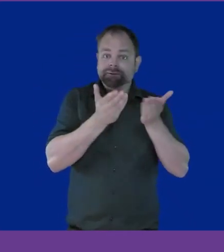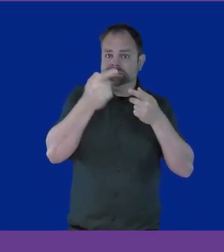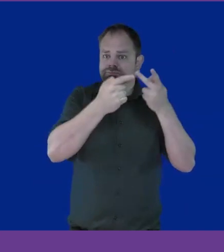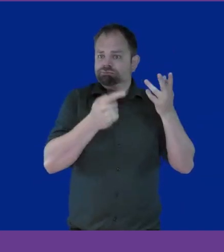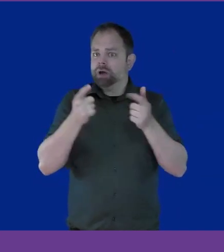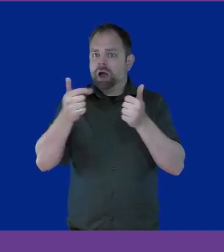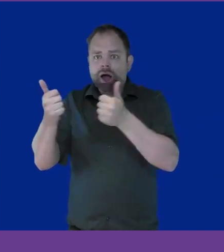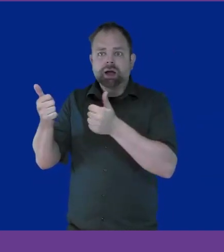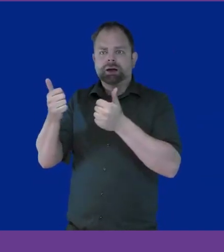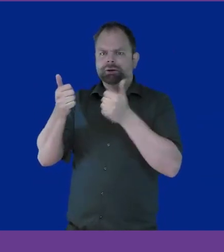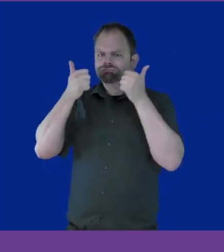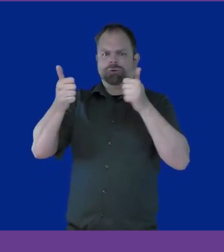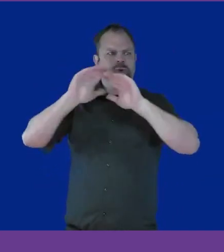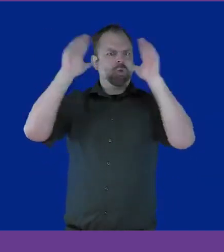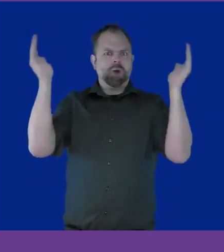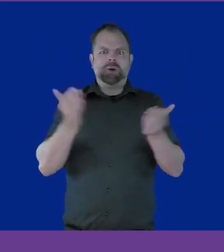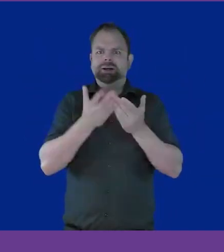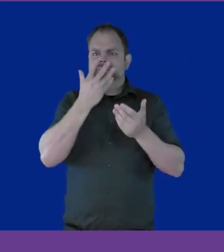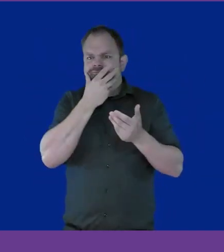I'm not that young after all sometimes.